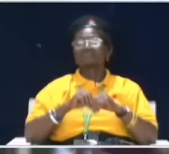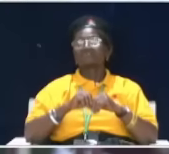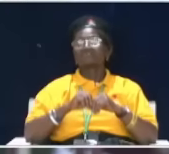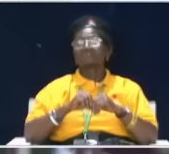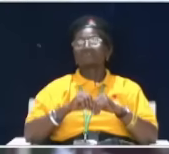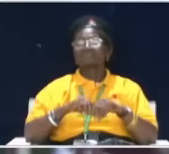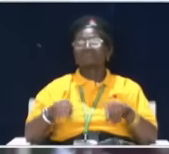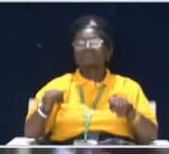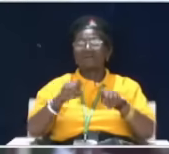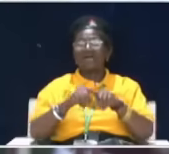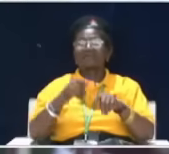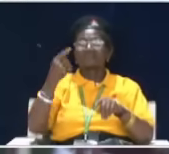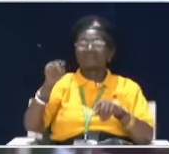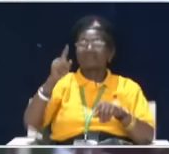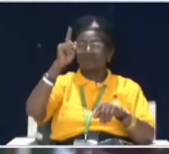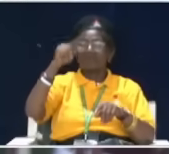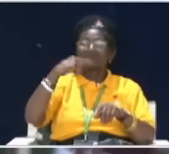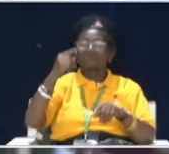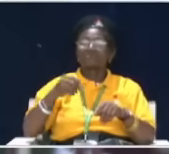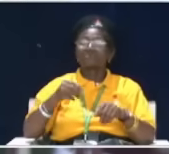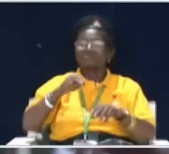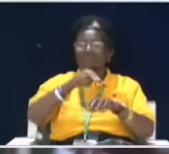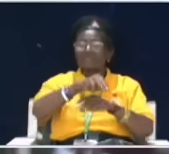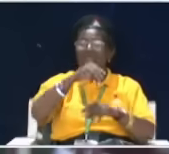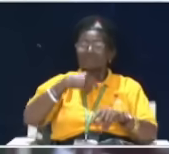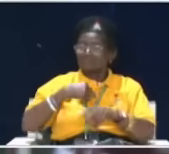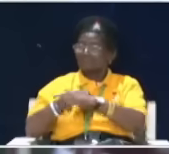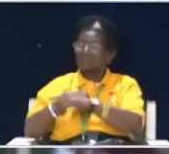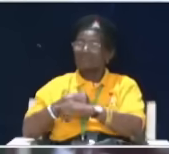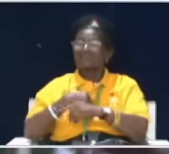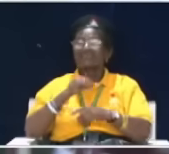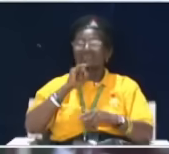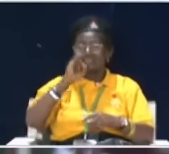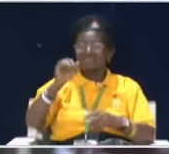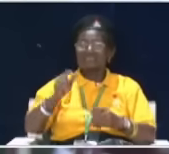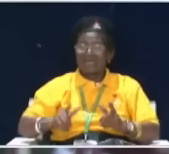As the one who sends me is alive.